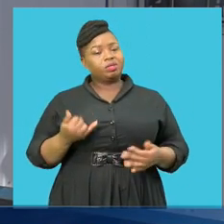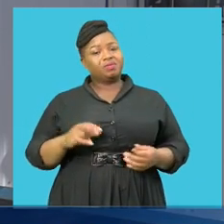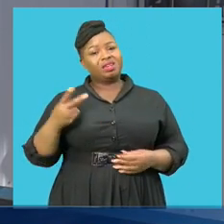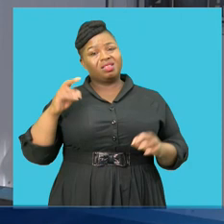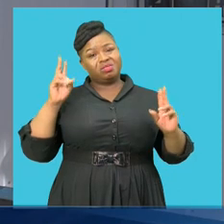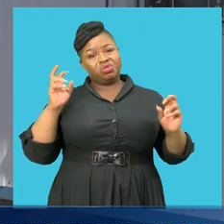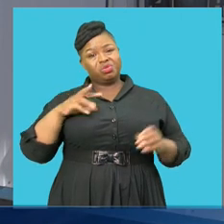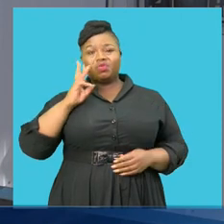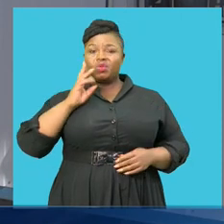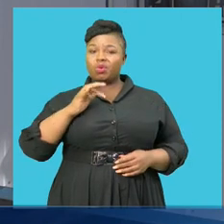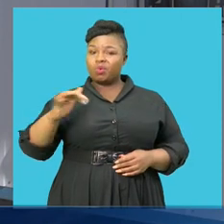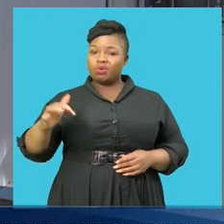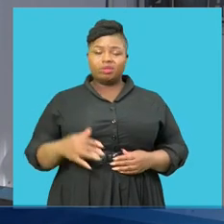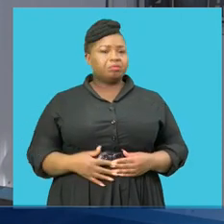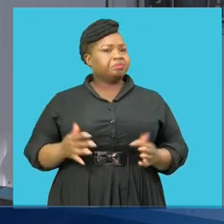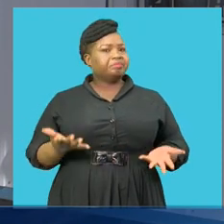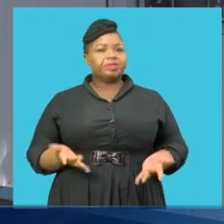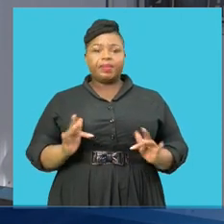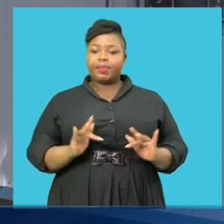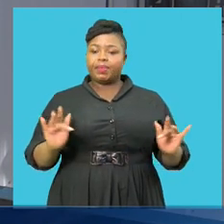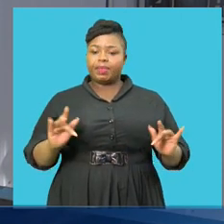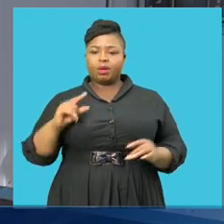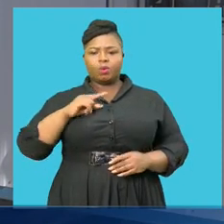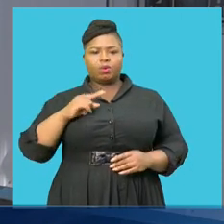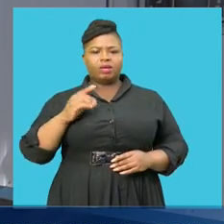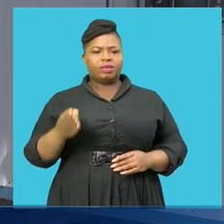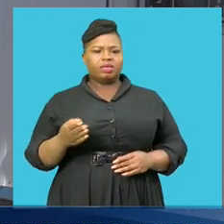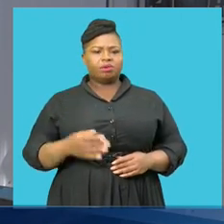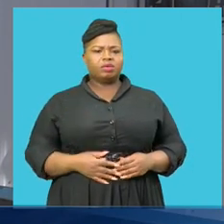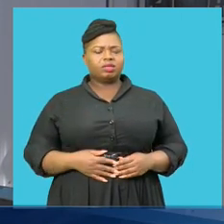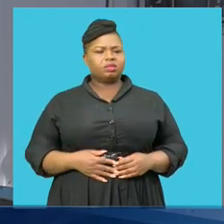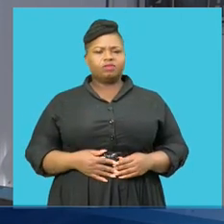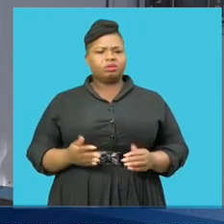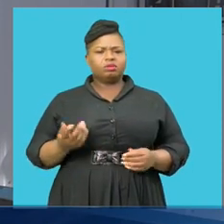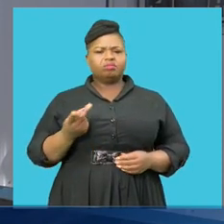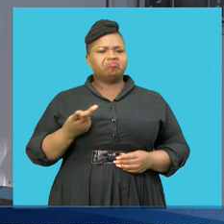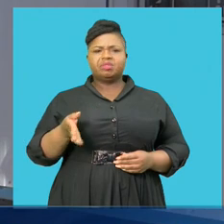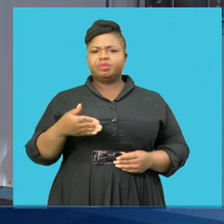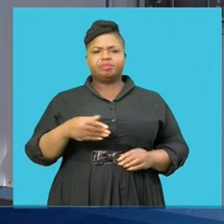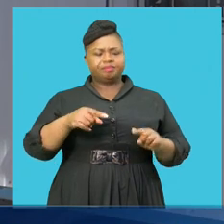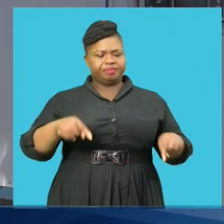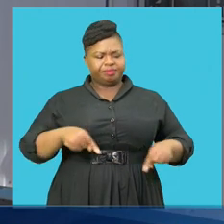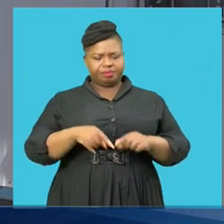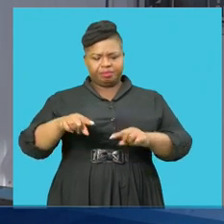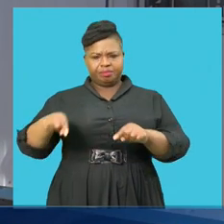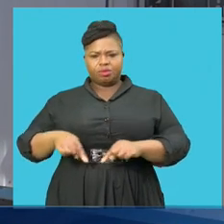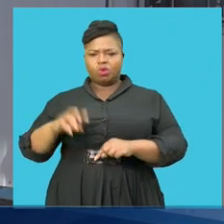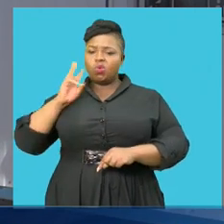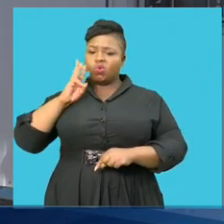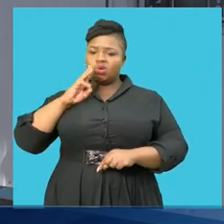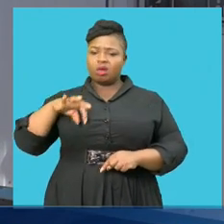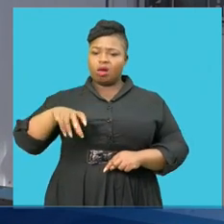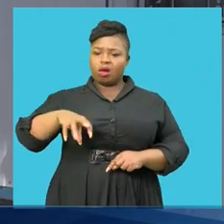kune-issue yamanzi vele awukho abanawo ama-stand tabs within their stands. And-ke